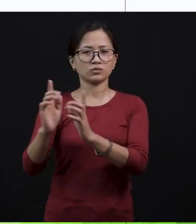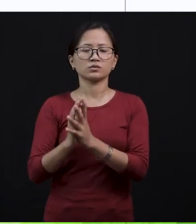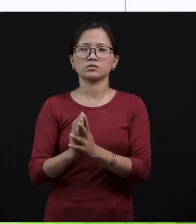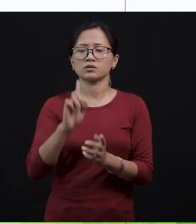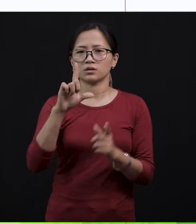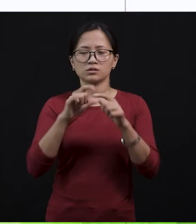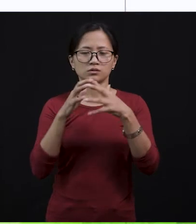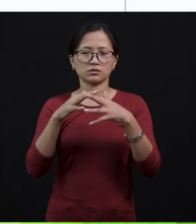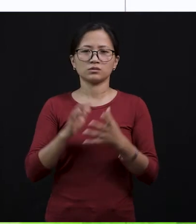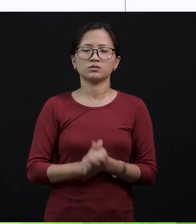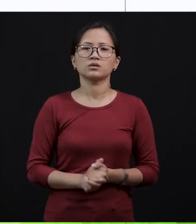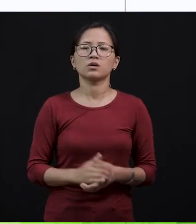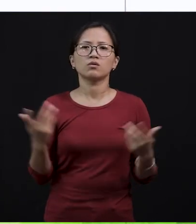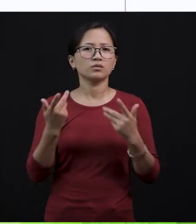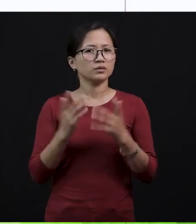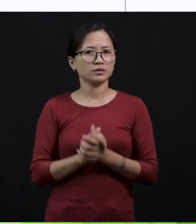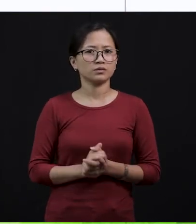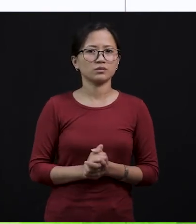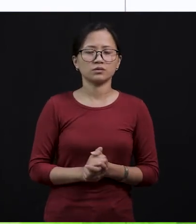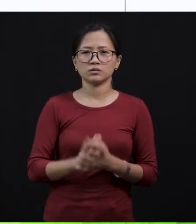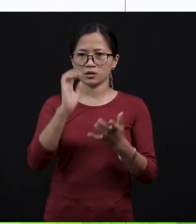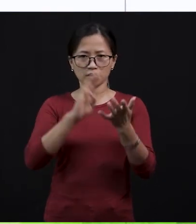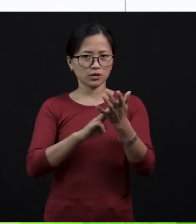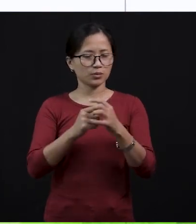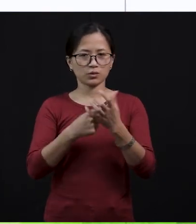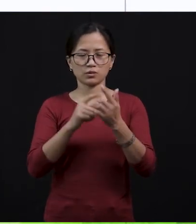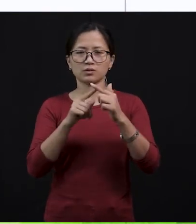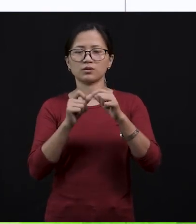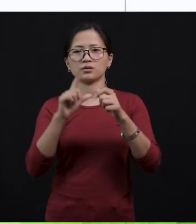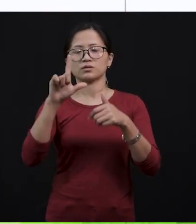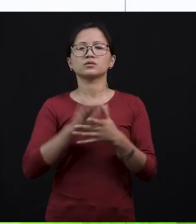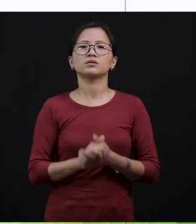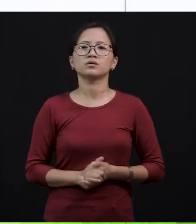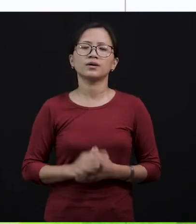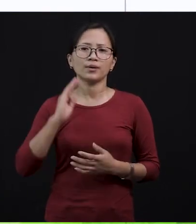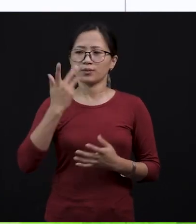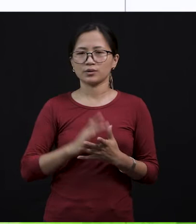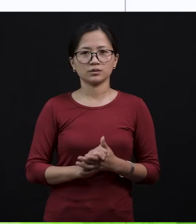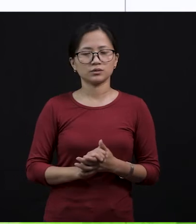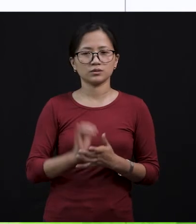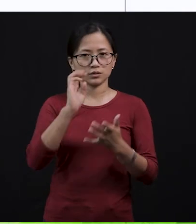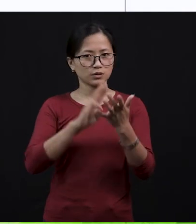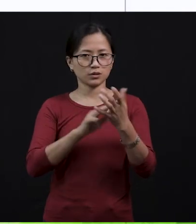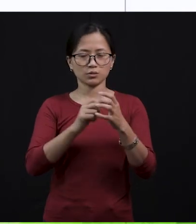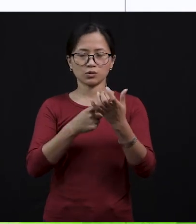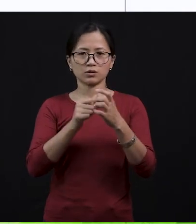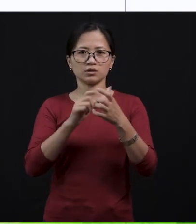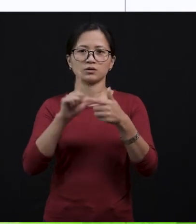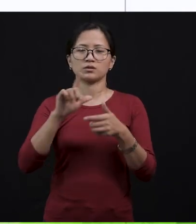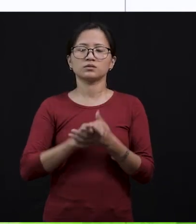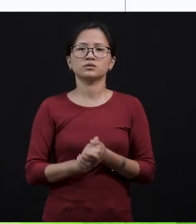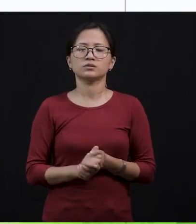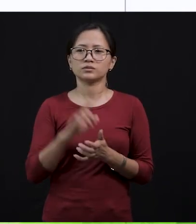the laws, what happened is we become immoral. And when we are immoral, when we